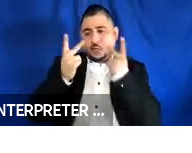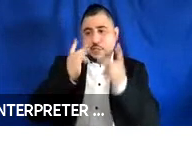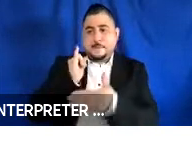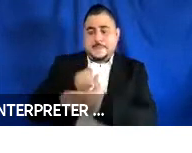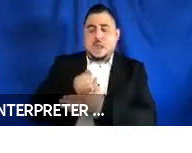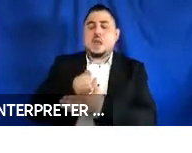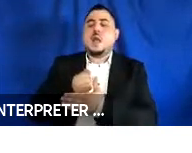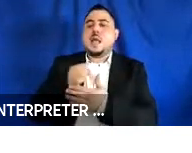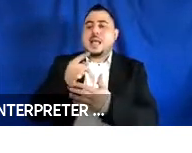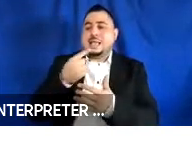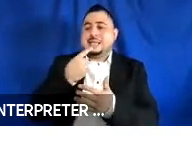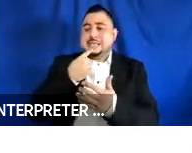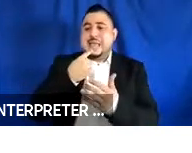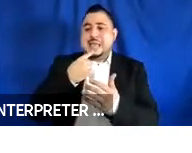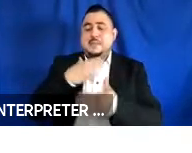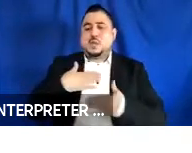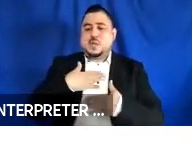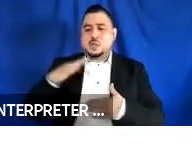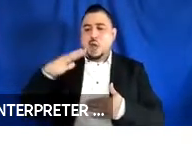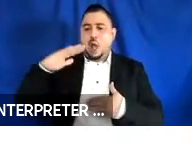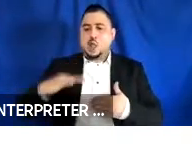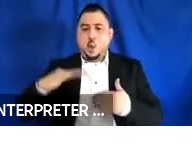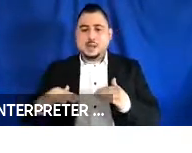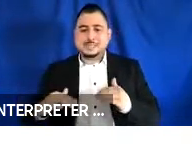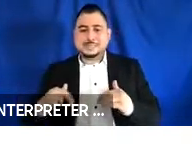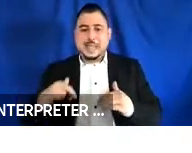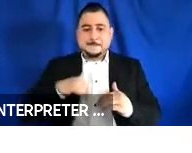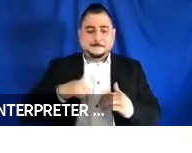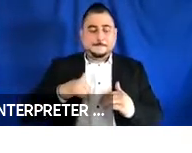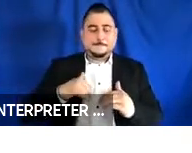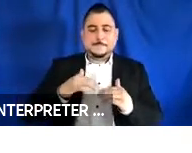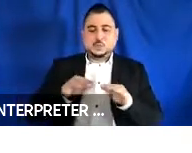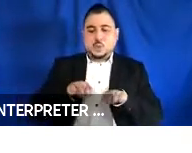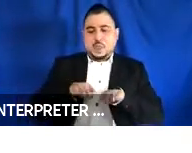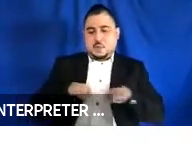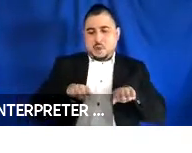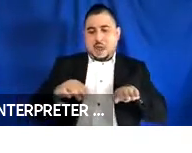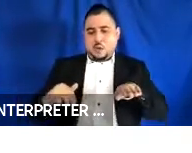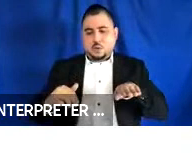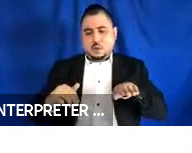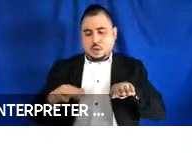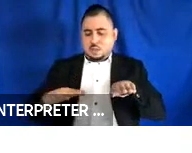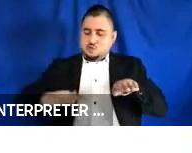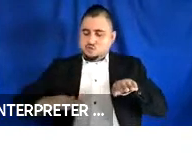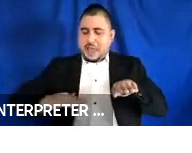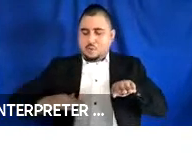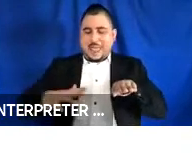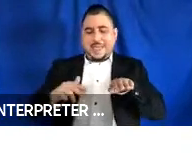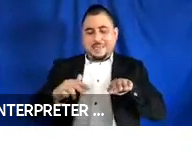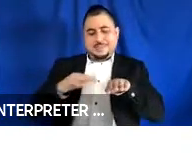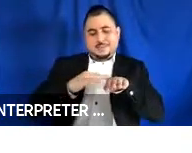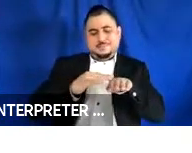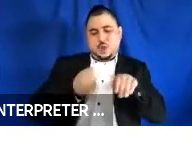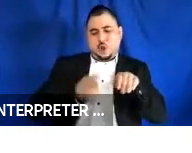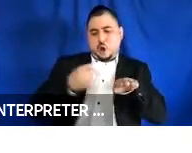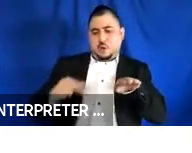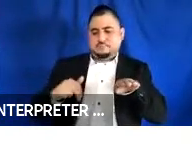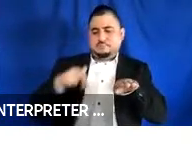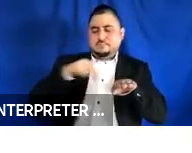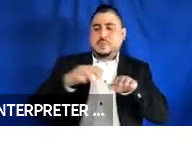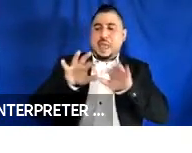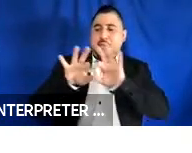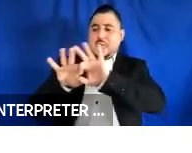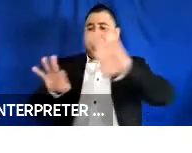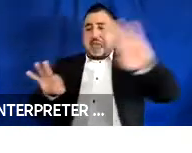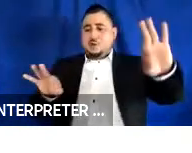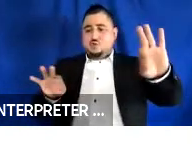that they appreciated the lower step between the ground and the floor of the autonomous vehicle. They also added that the handrail on the step was